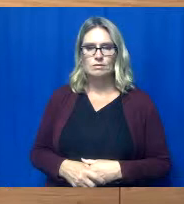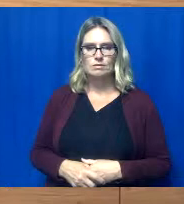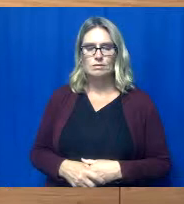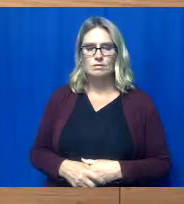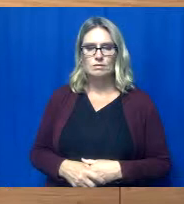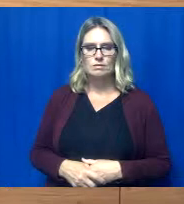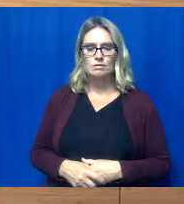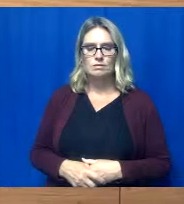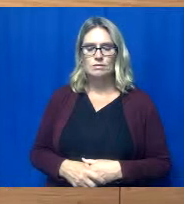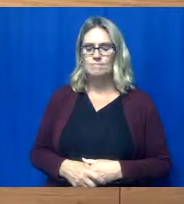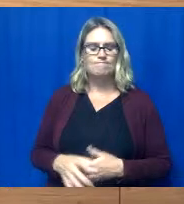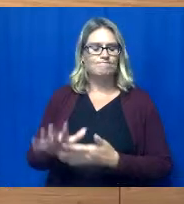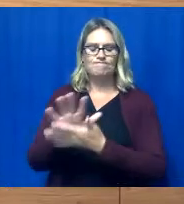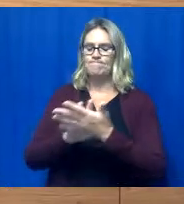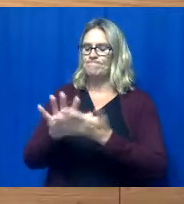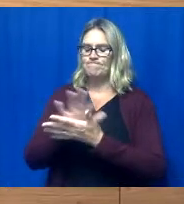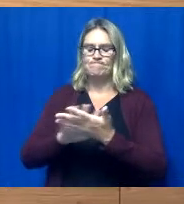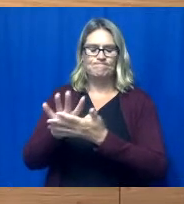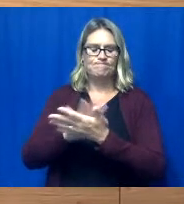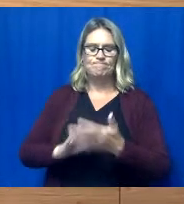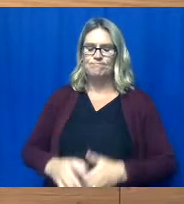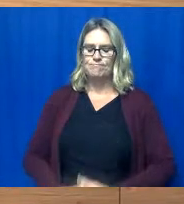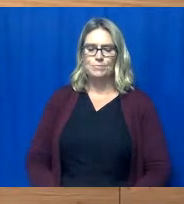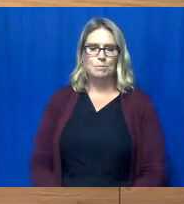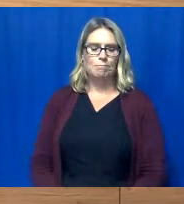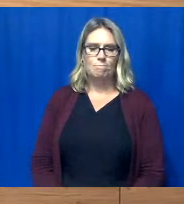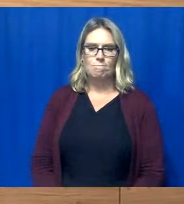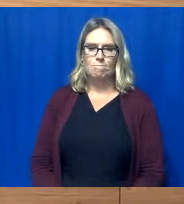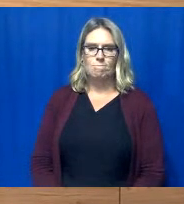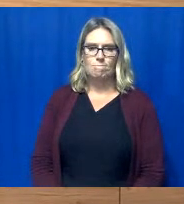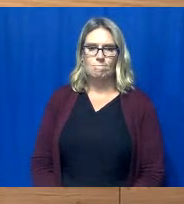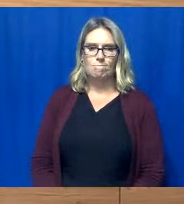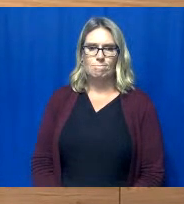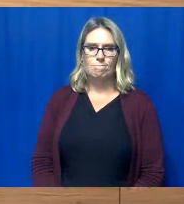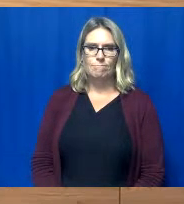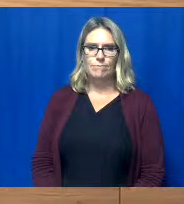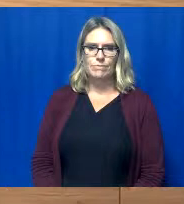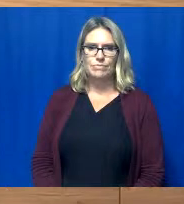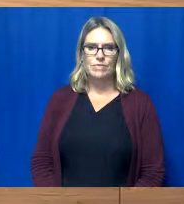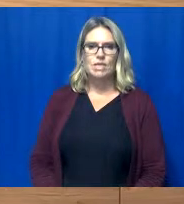households in which we are, or the people we're in contact with?